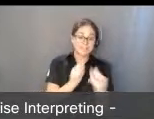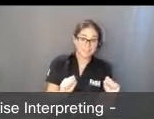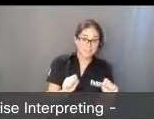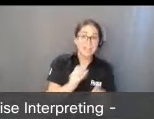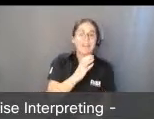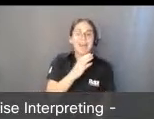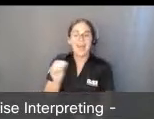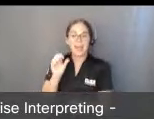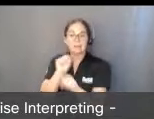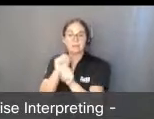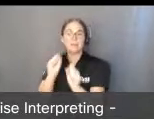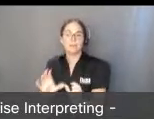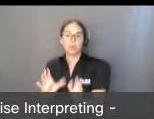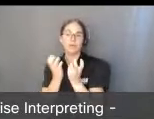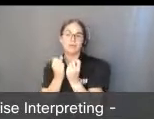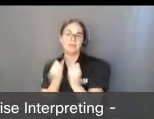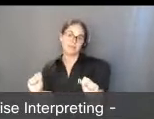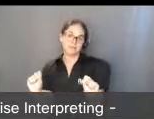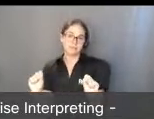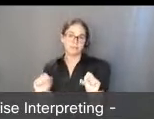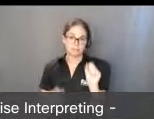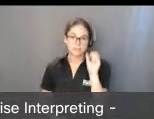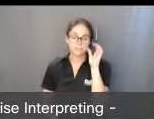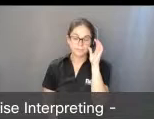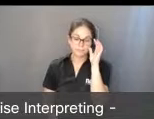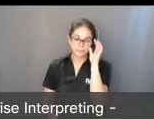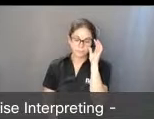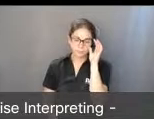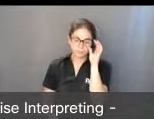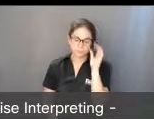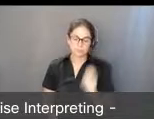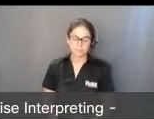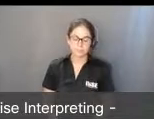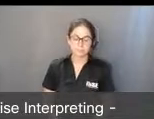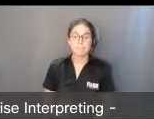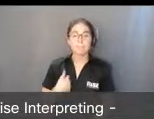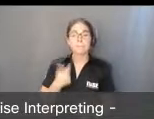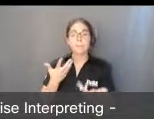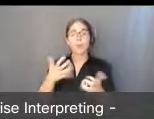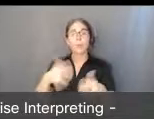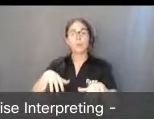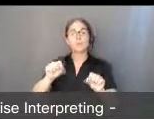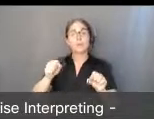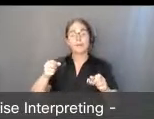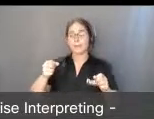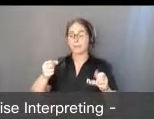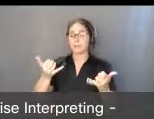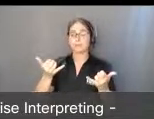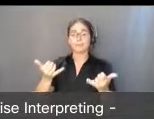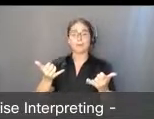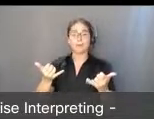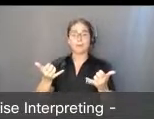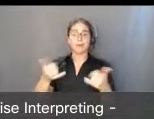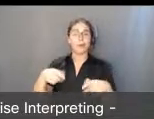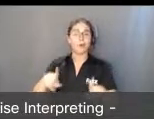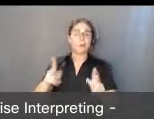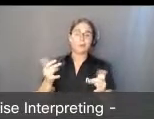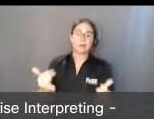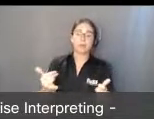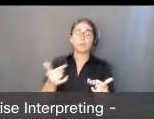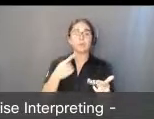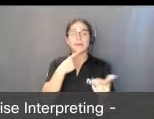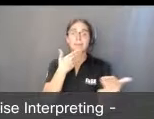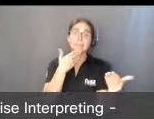employees. And so I wanna take this opportunity to thank all our parents out there and our families